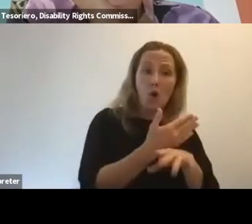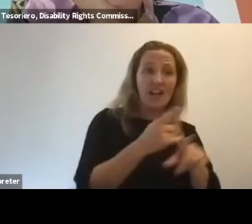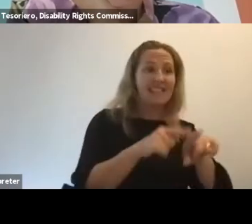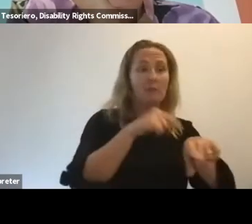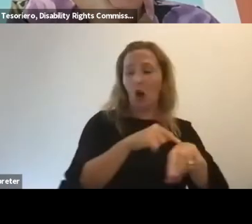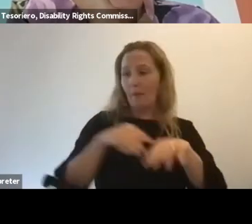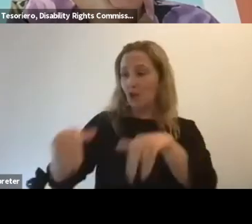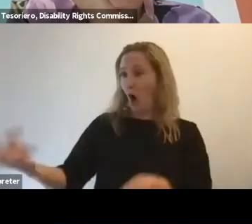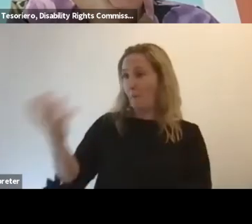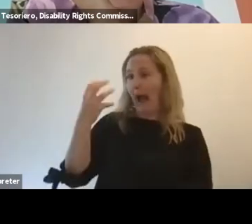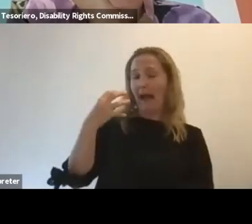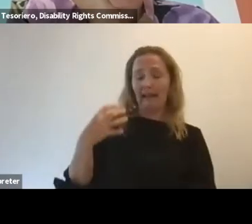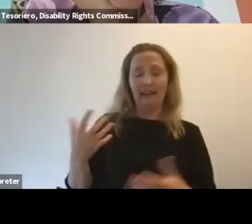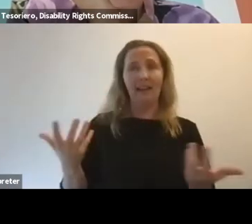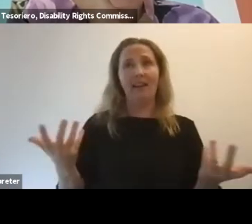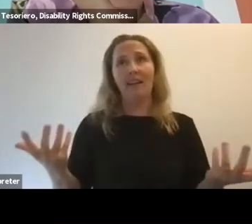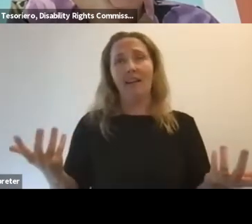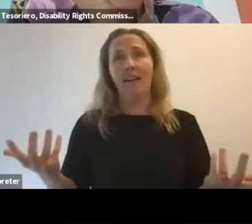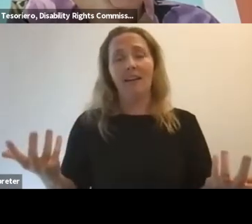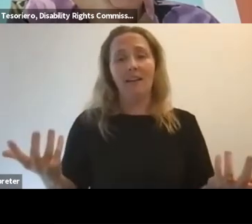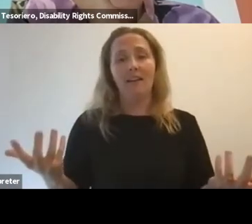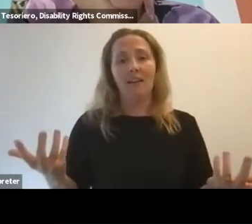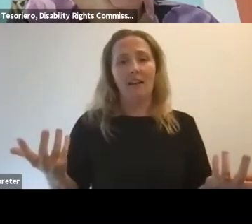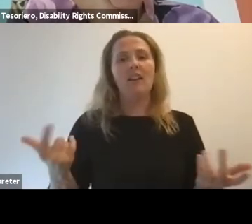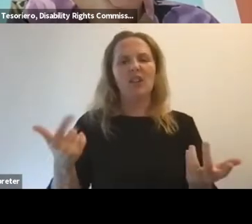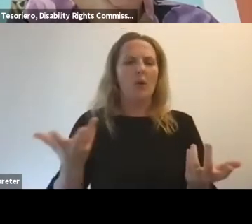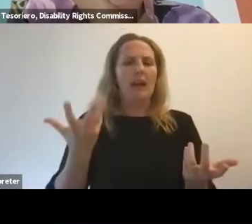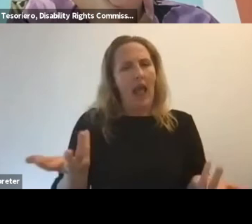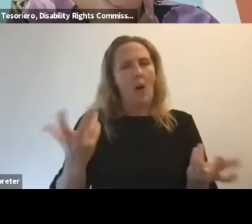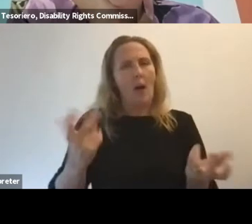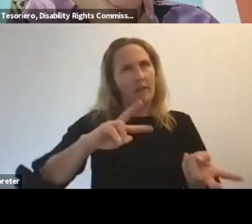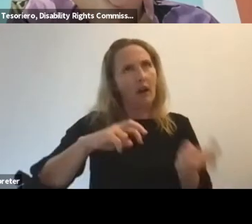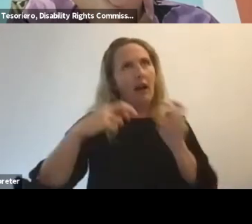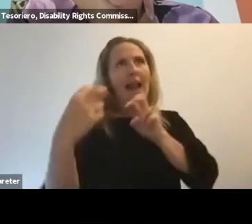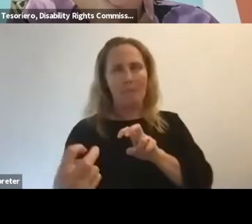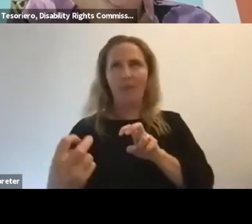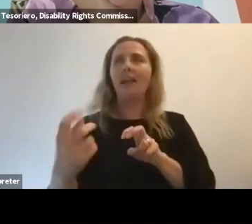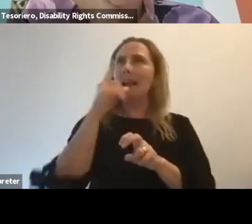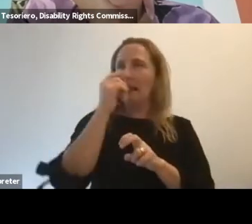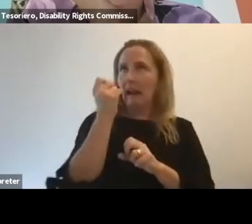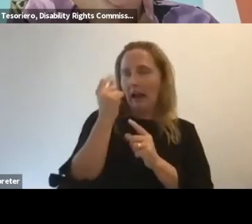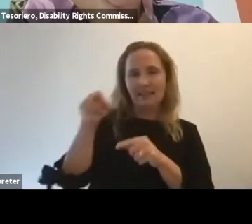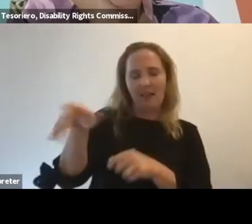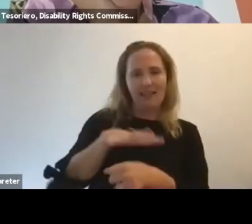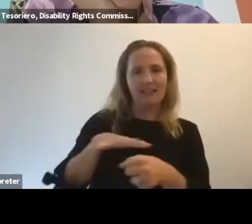and the empathy that that Paula talked around. But it probably